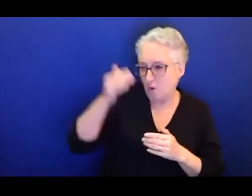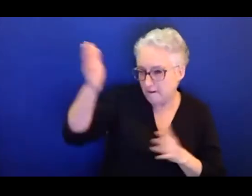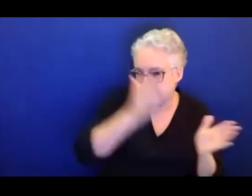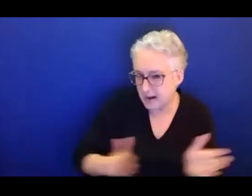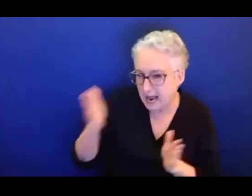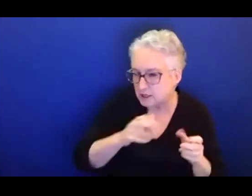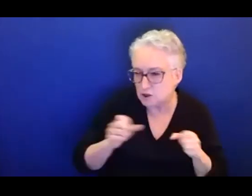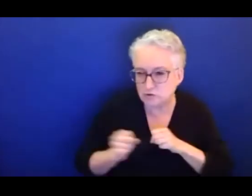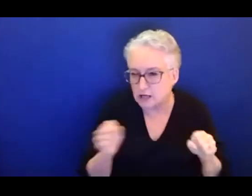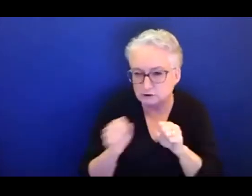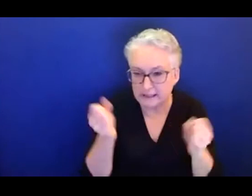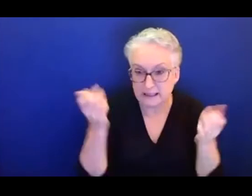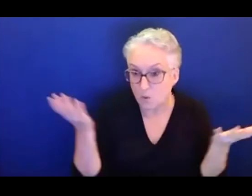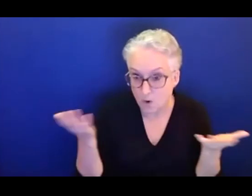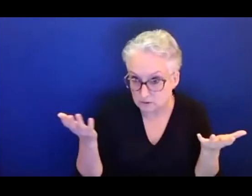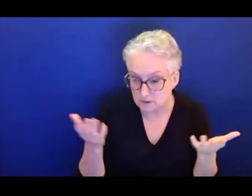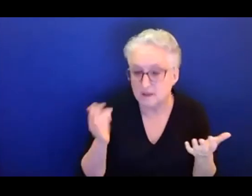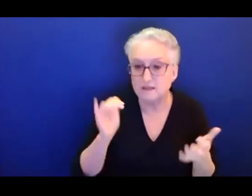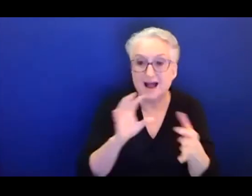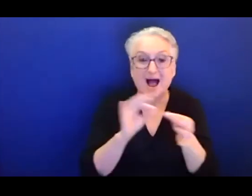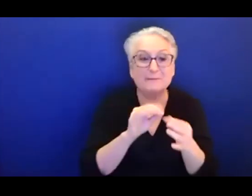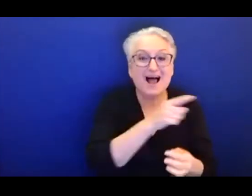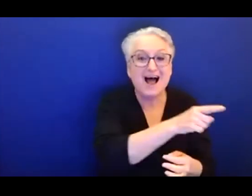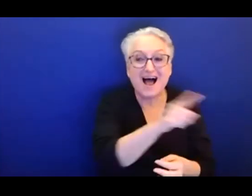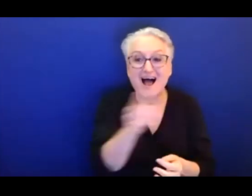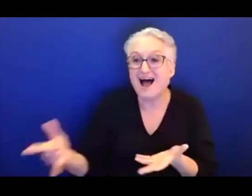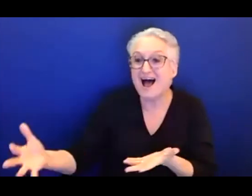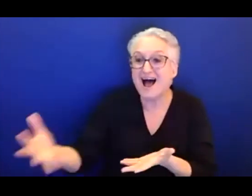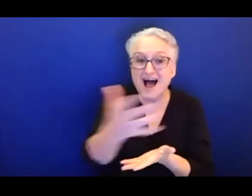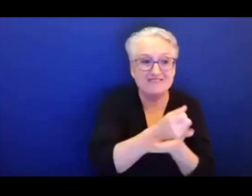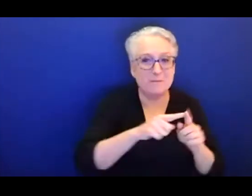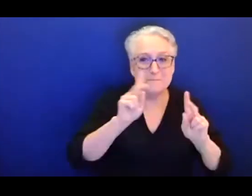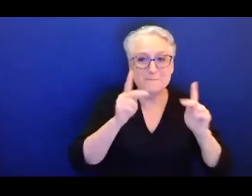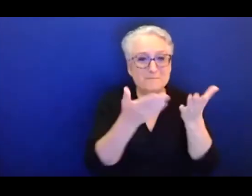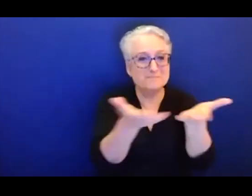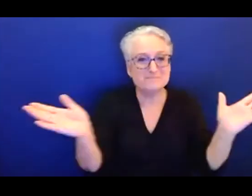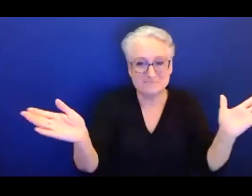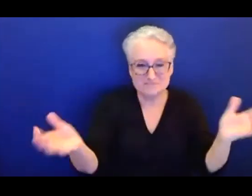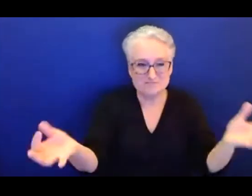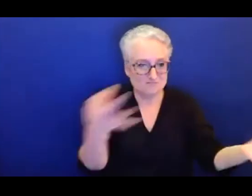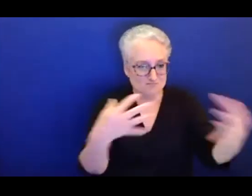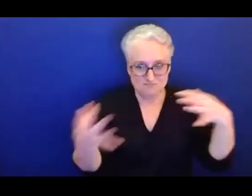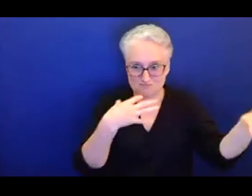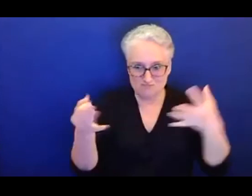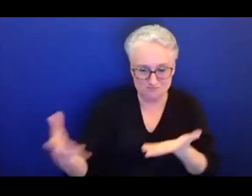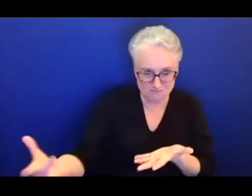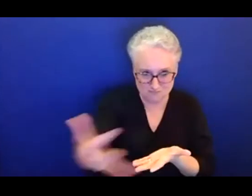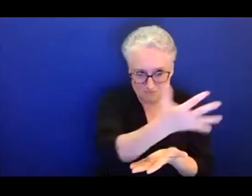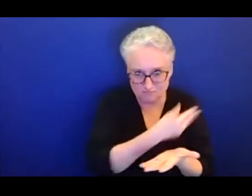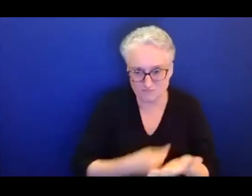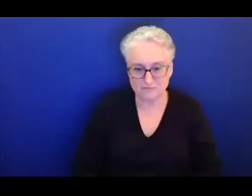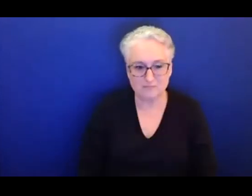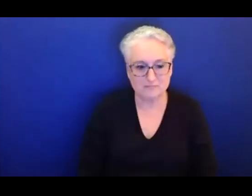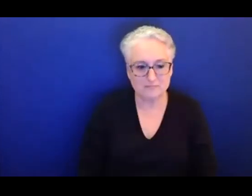public. This does not include funds that came to the city through the American Rescue Plan or the CARES Act